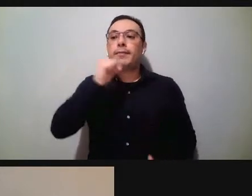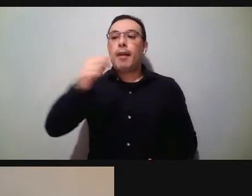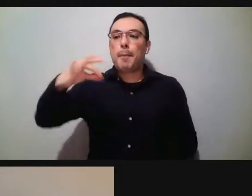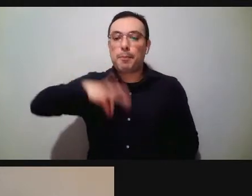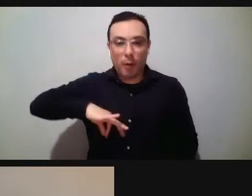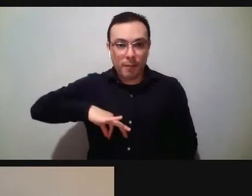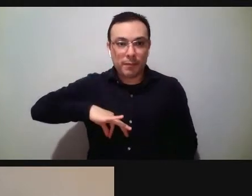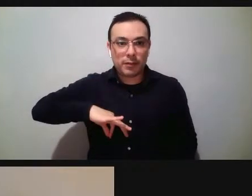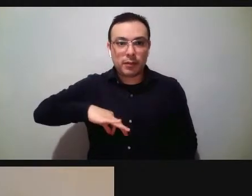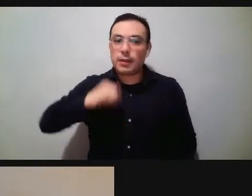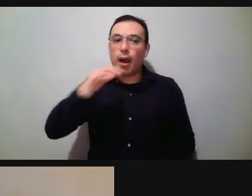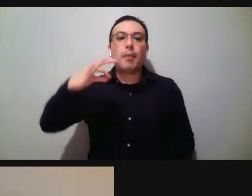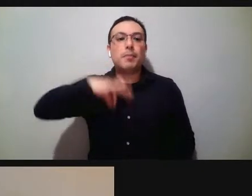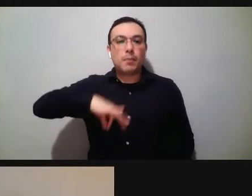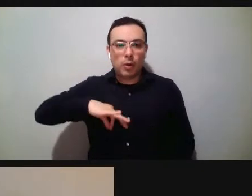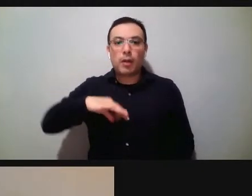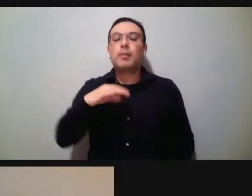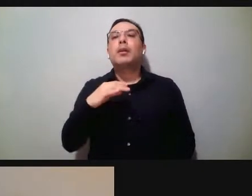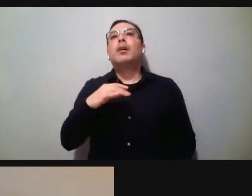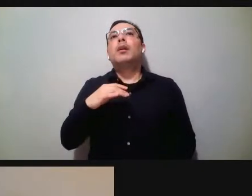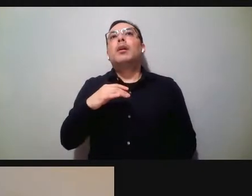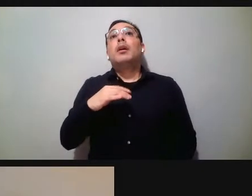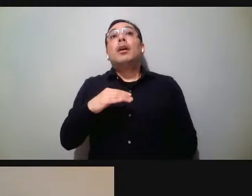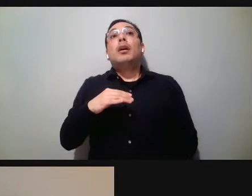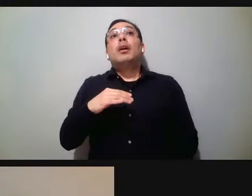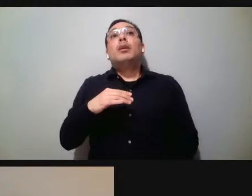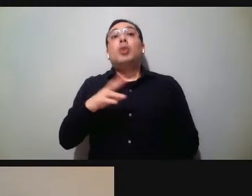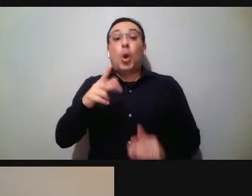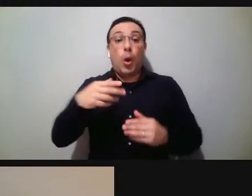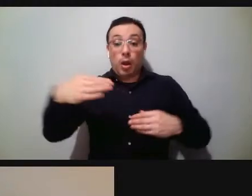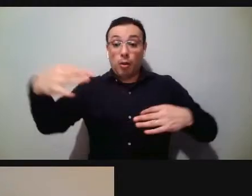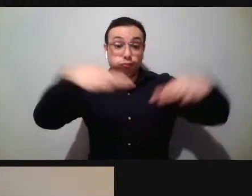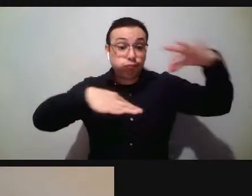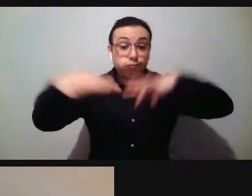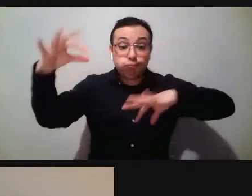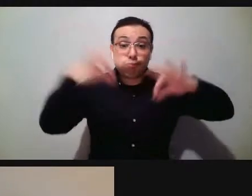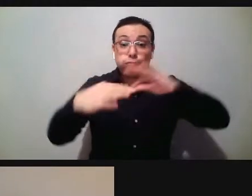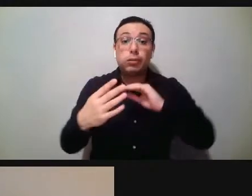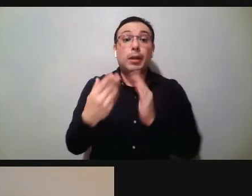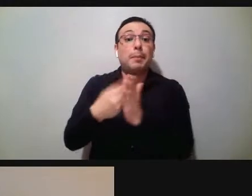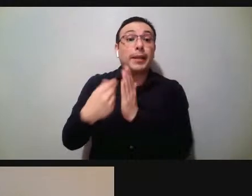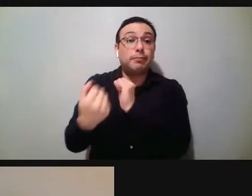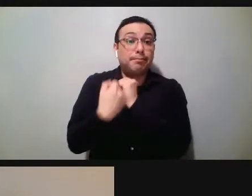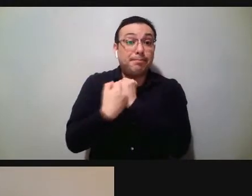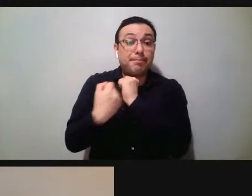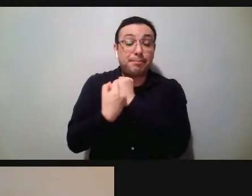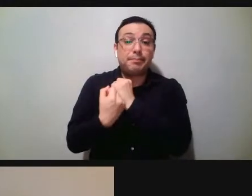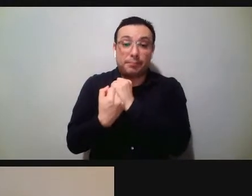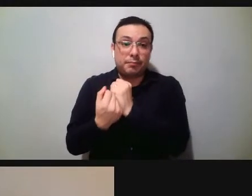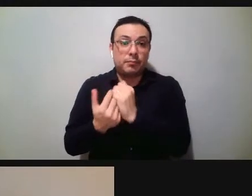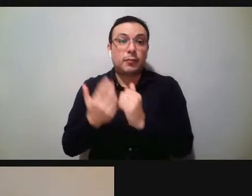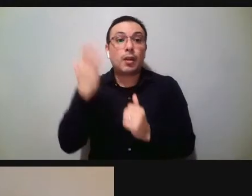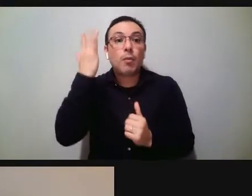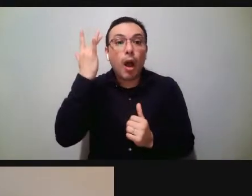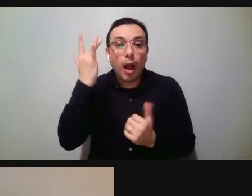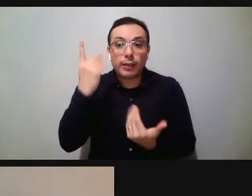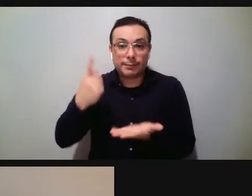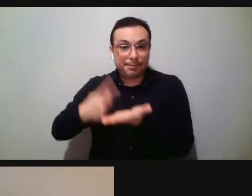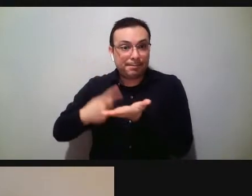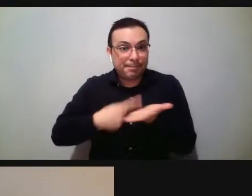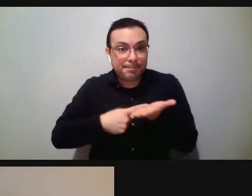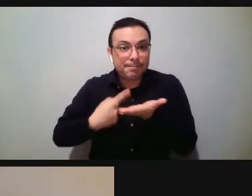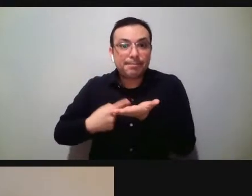so it does take donations to continue to keep this work going, our performance work, and also to have these panels